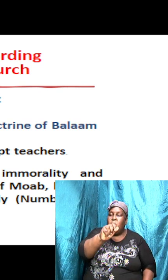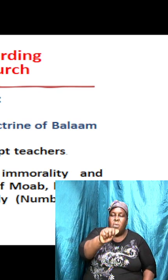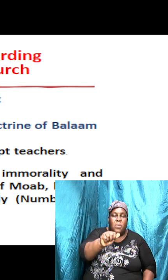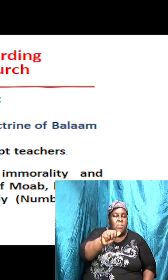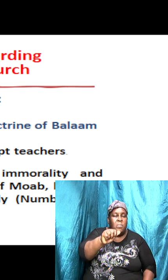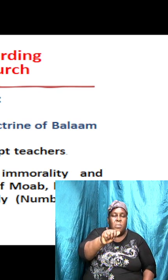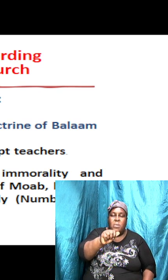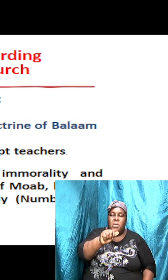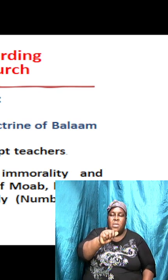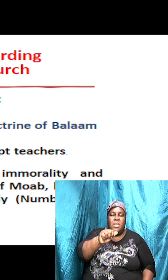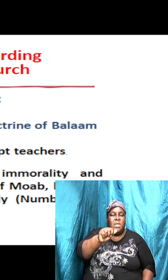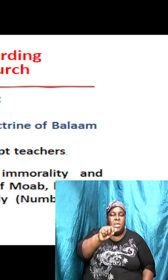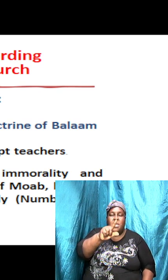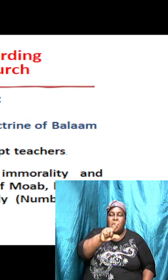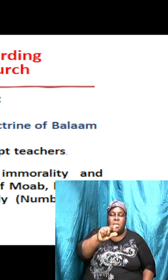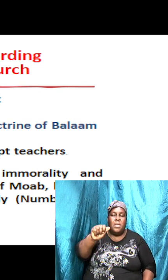prophet,